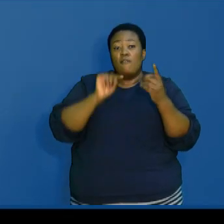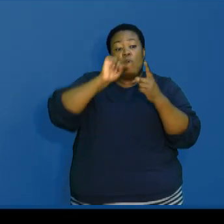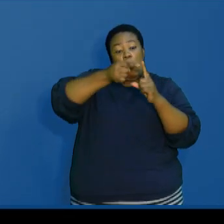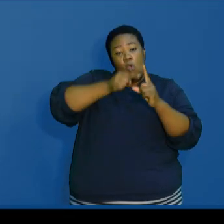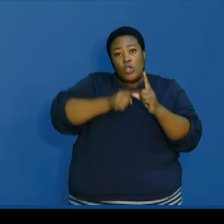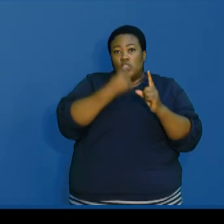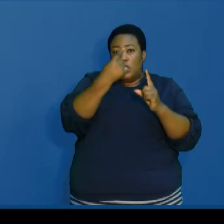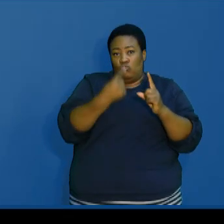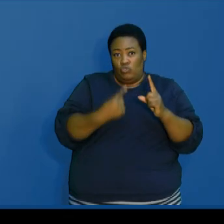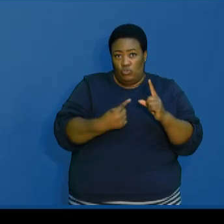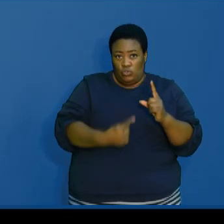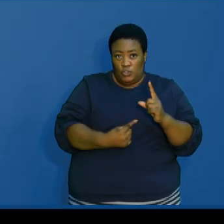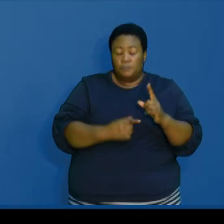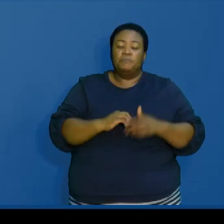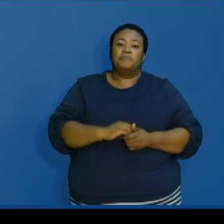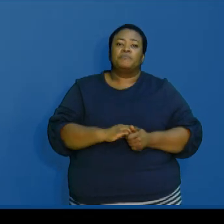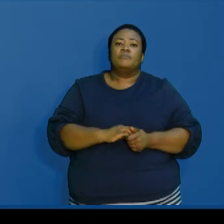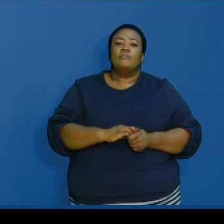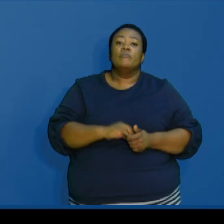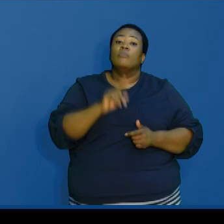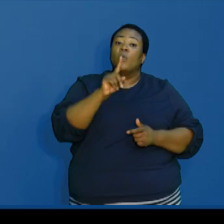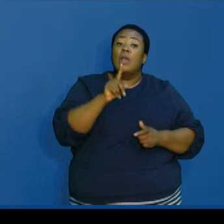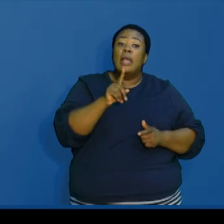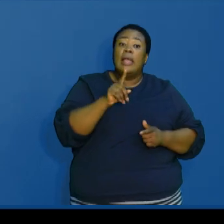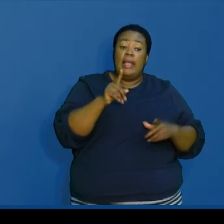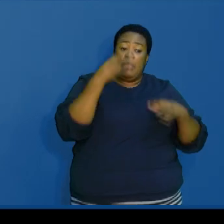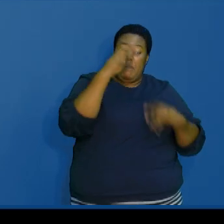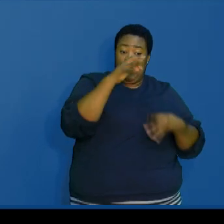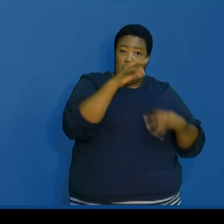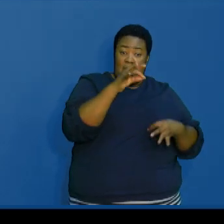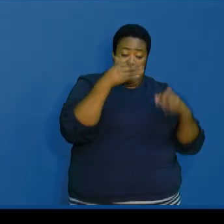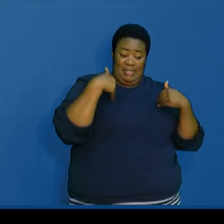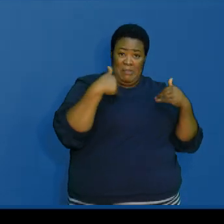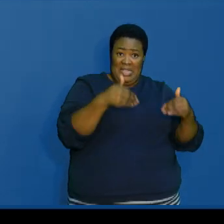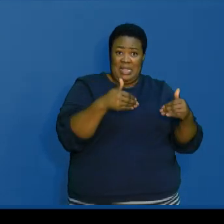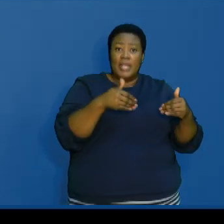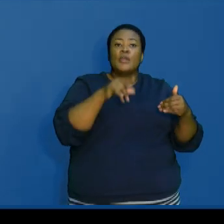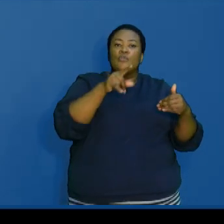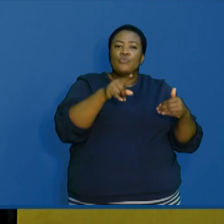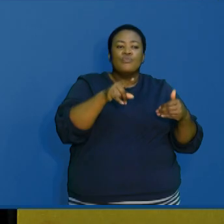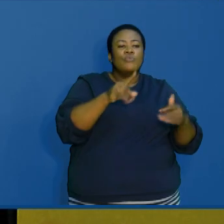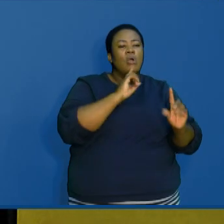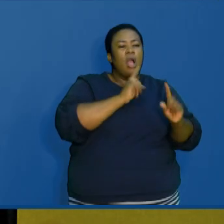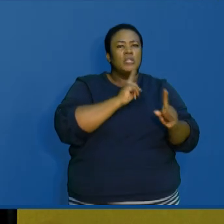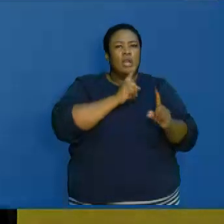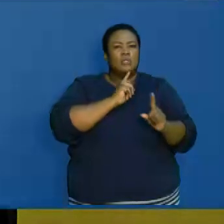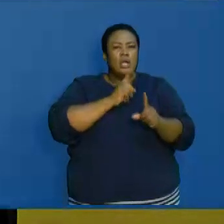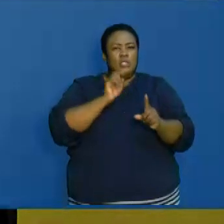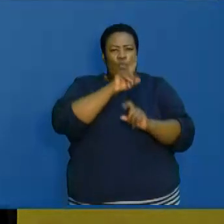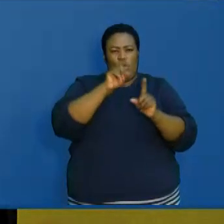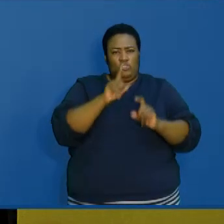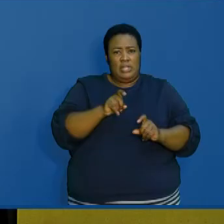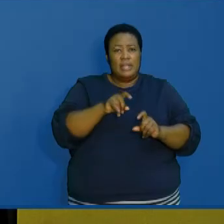At the end of your paper, in fact, at the beginning, once you have finished answering your questions, you need to go back to